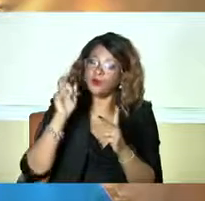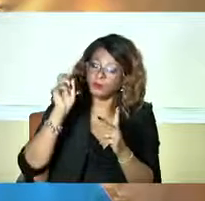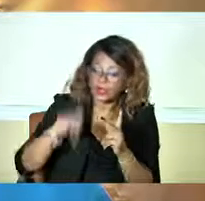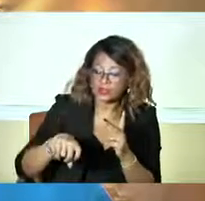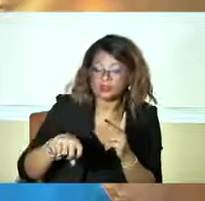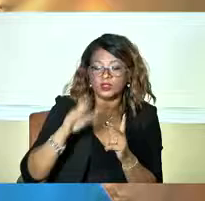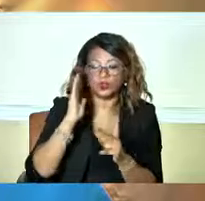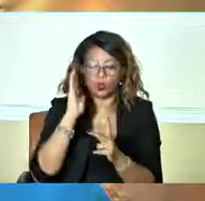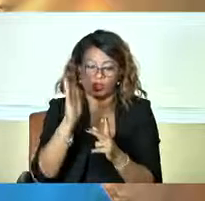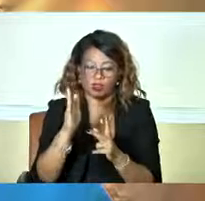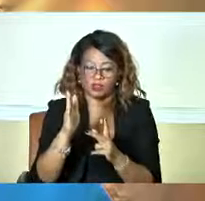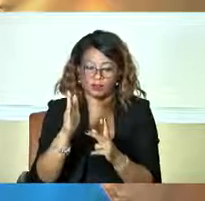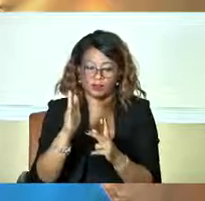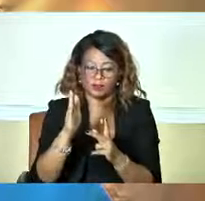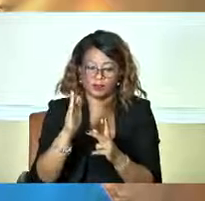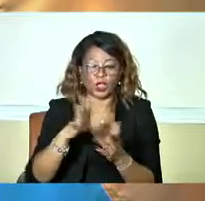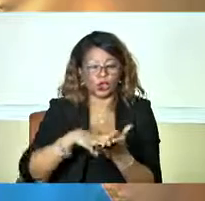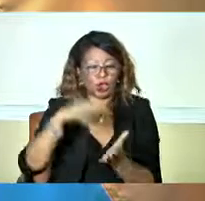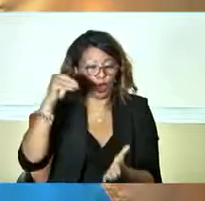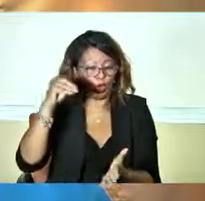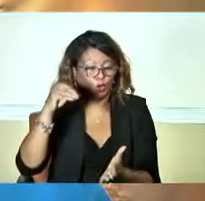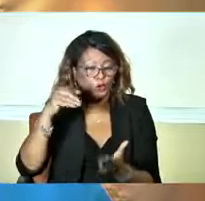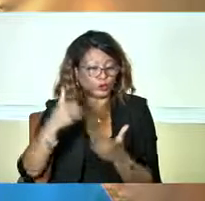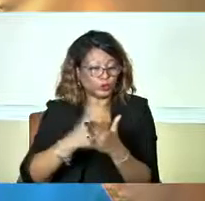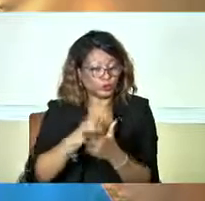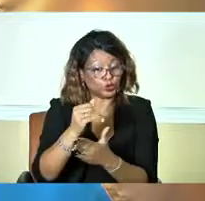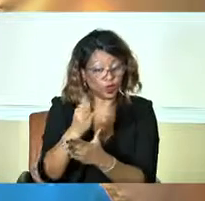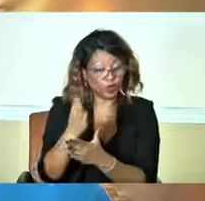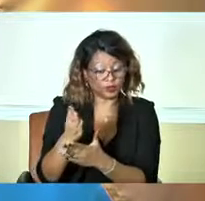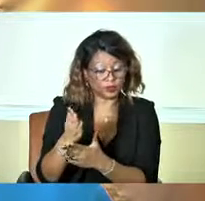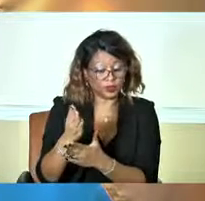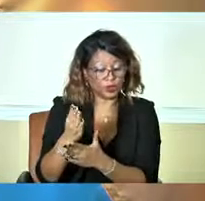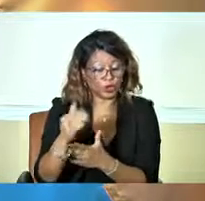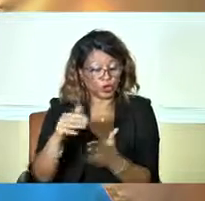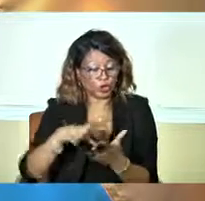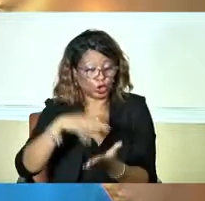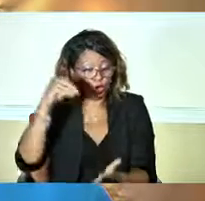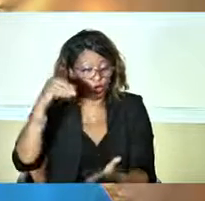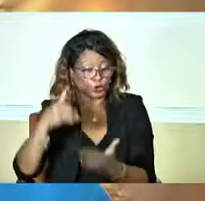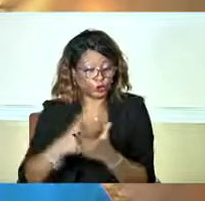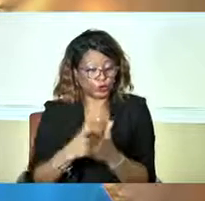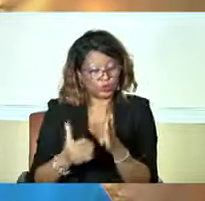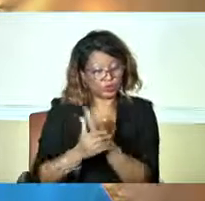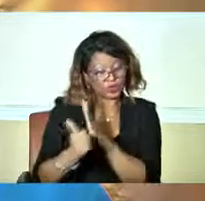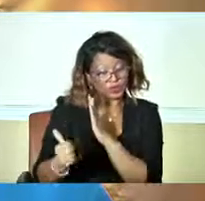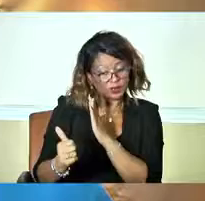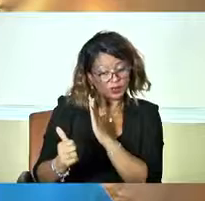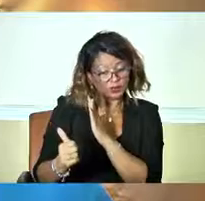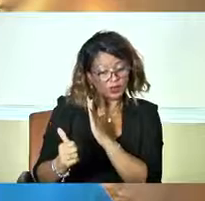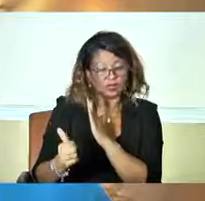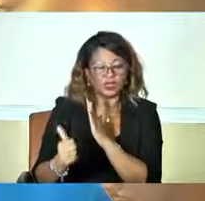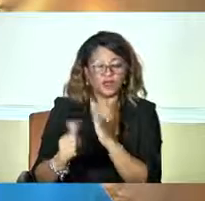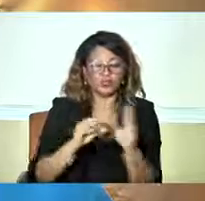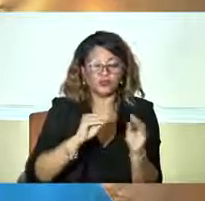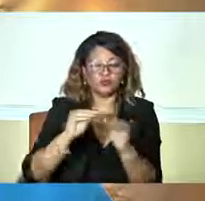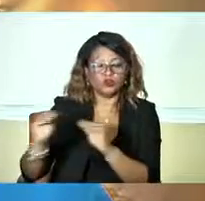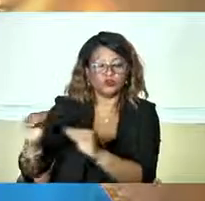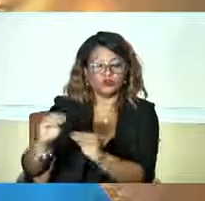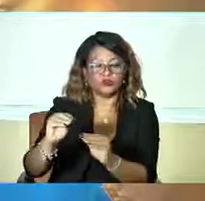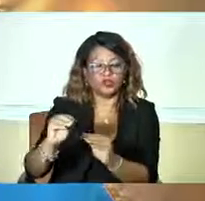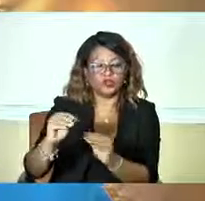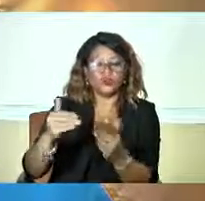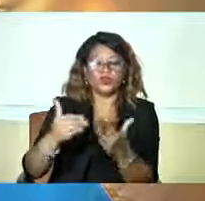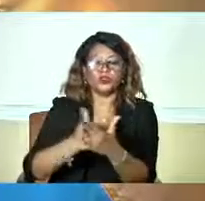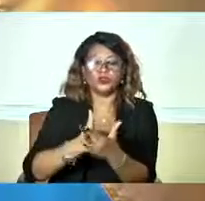new dispensation to learn new jobs, to learn new skills as we move into